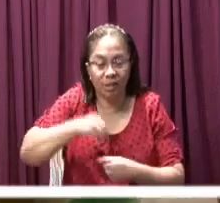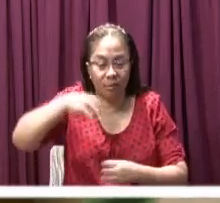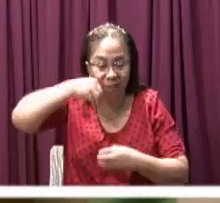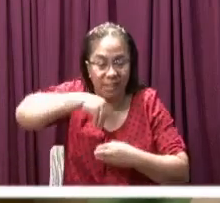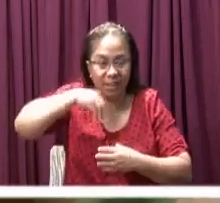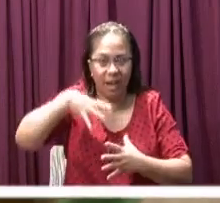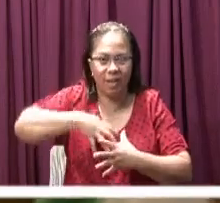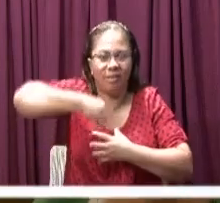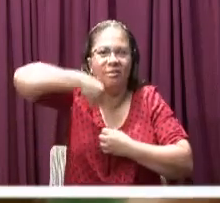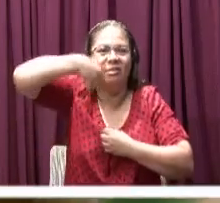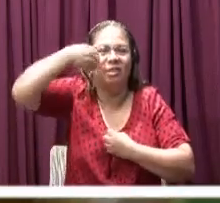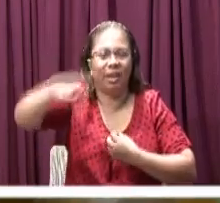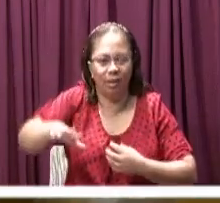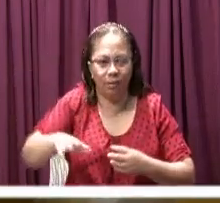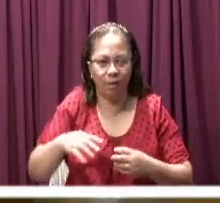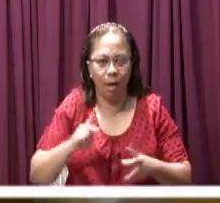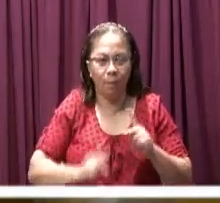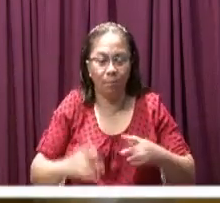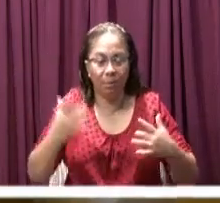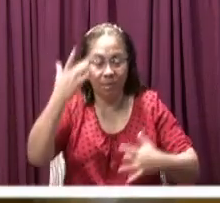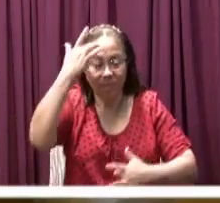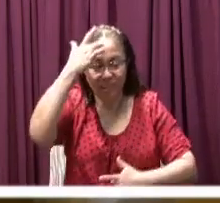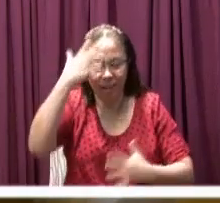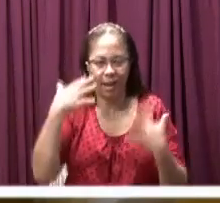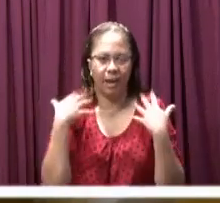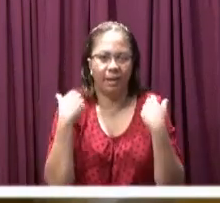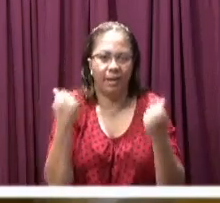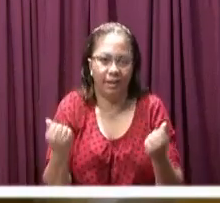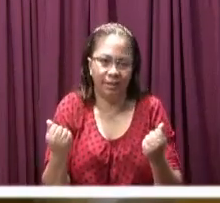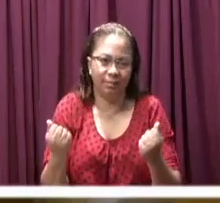cure all kinds of disease and sickness.